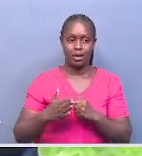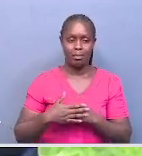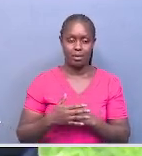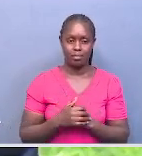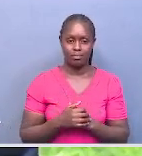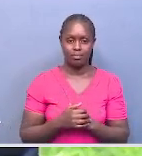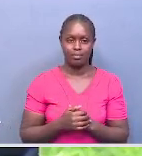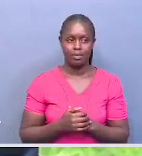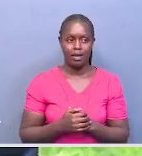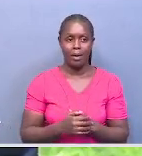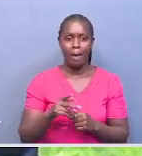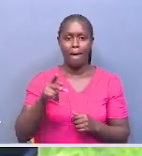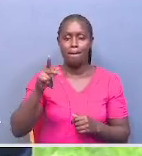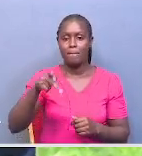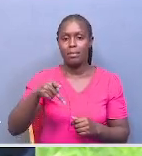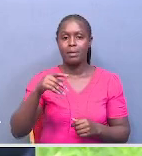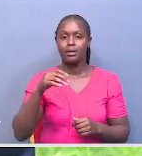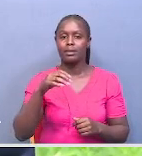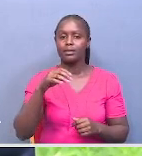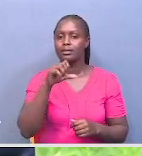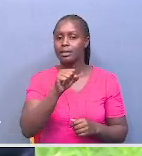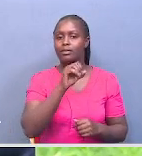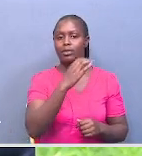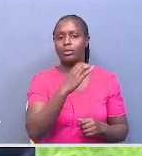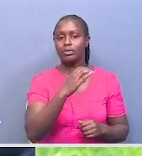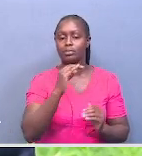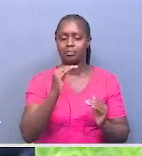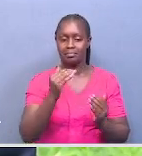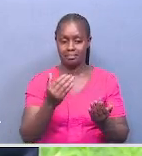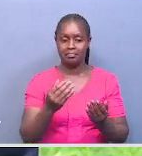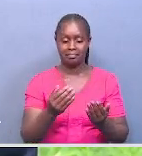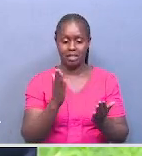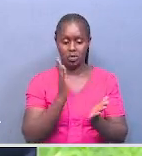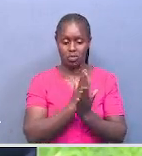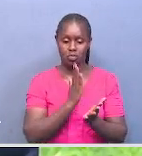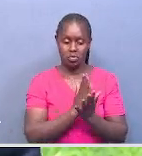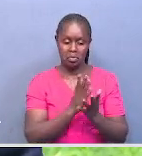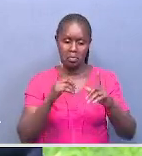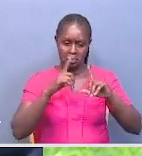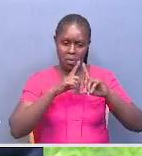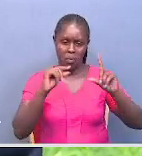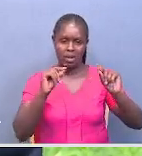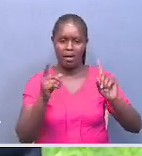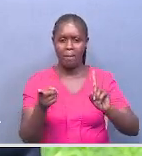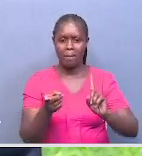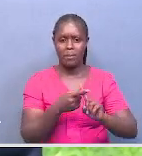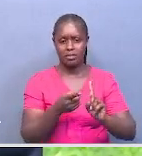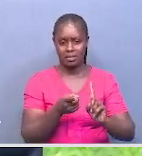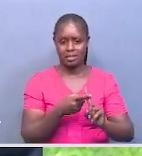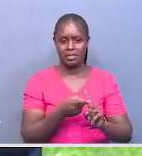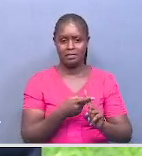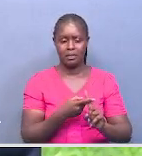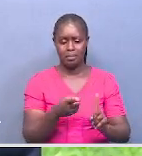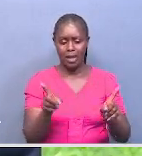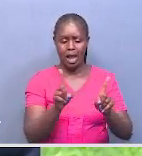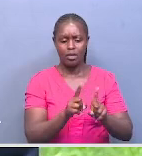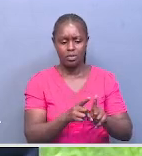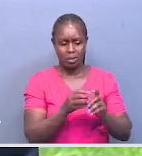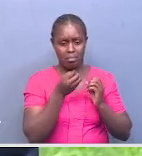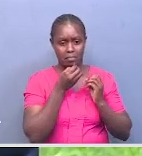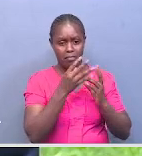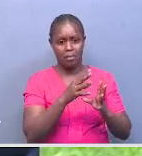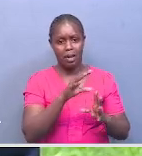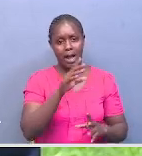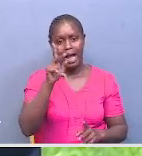Service Commission was able to give us a very positive direction and directed the Kirinyaga County government